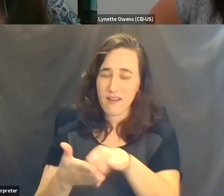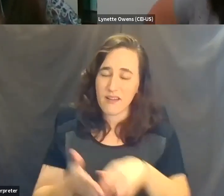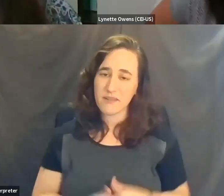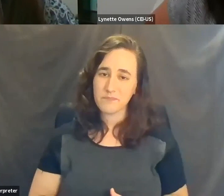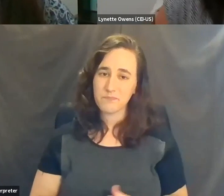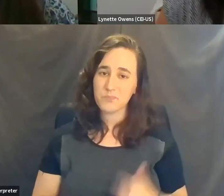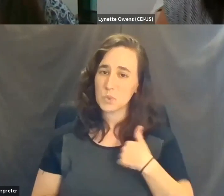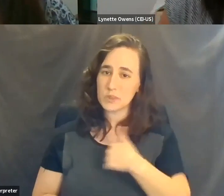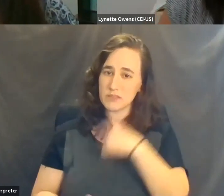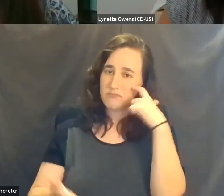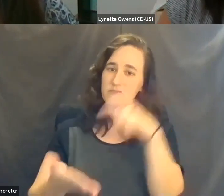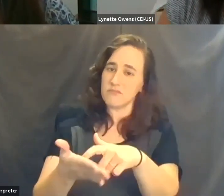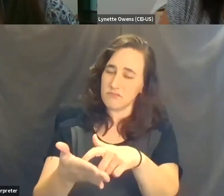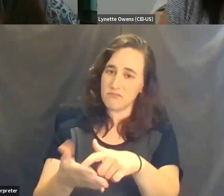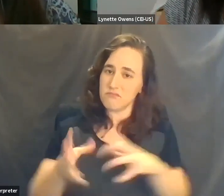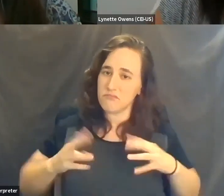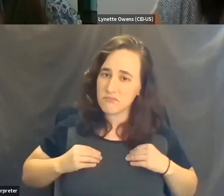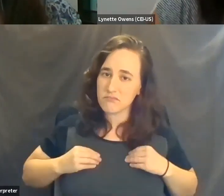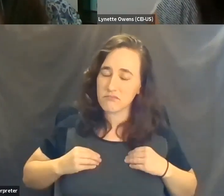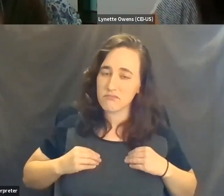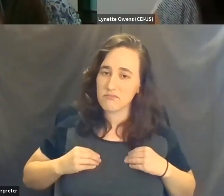as some feedback. And